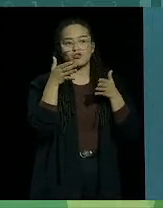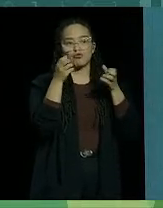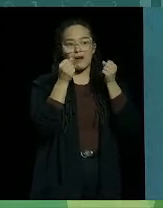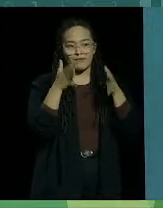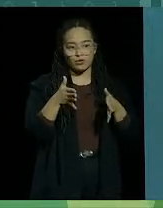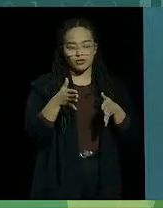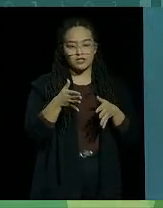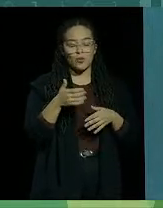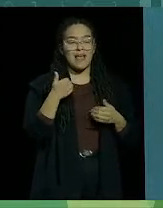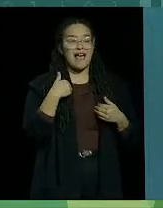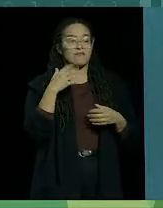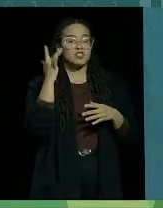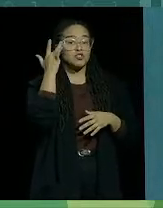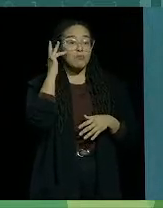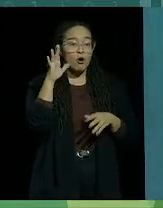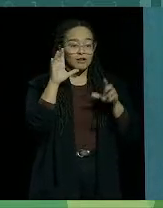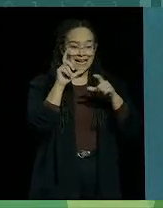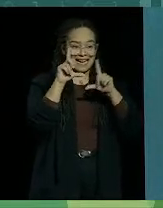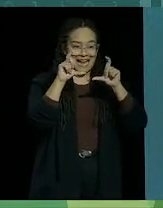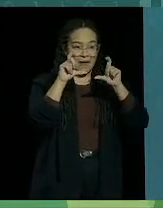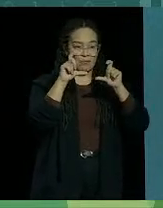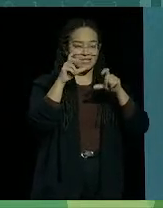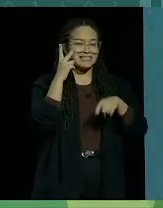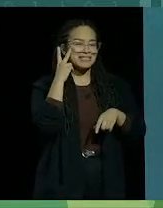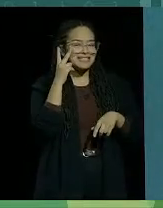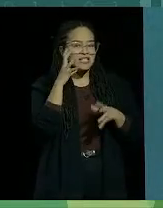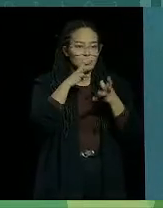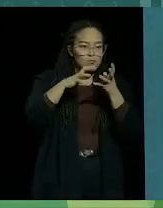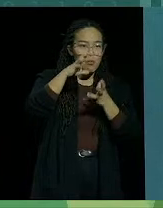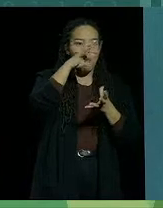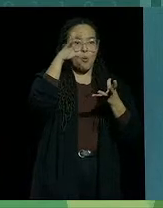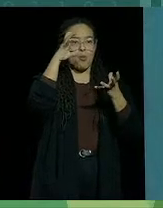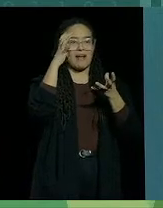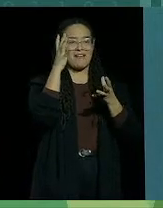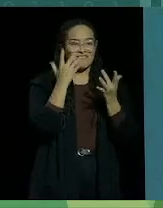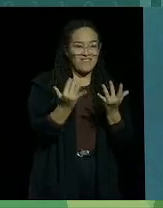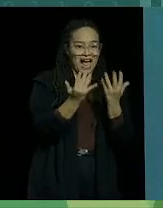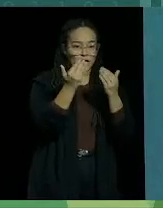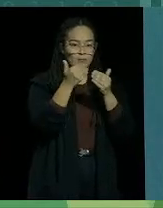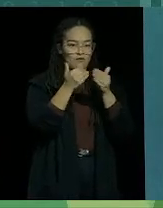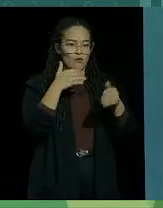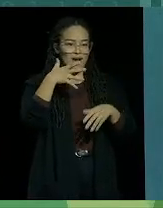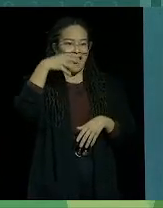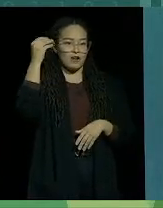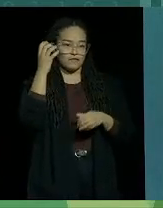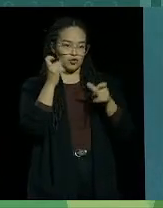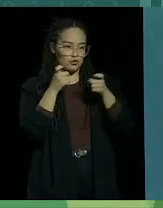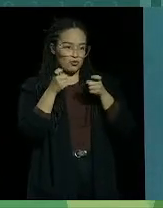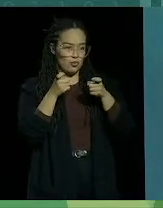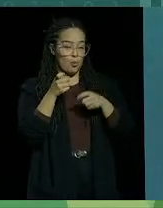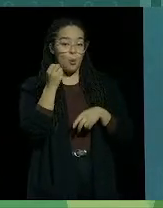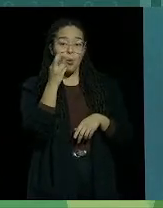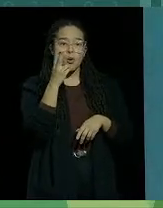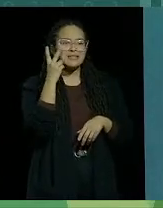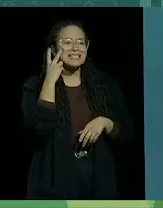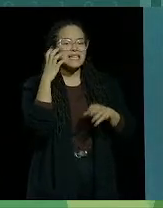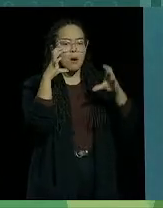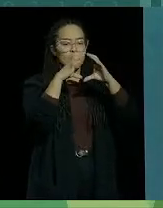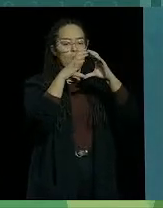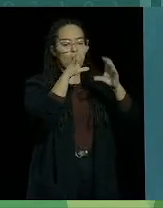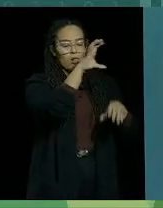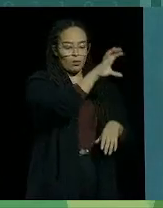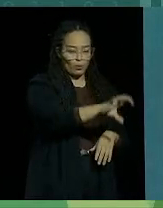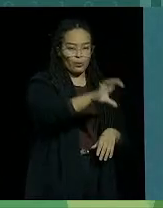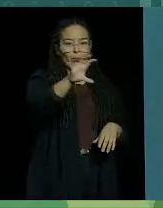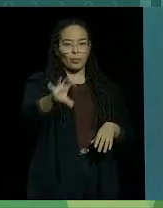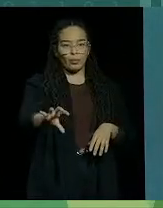cameras that see smoke and fire before they get out of control. Or that detect a ball